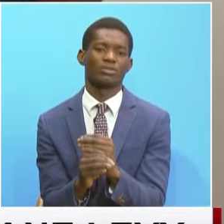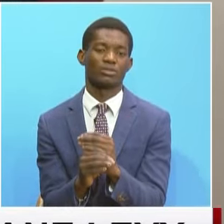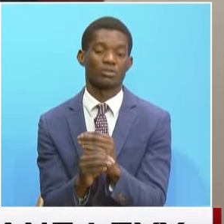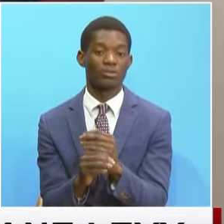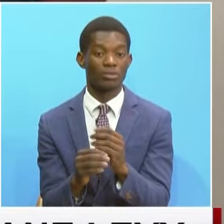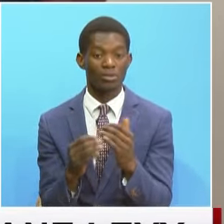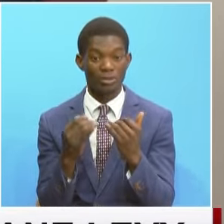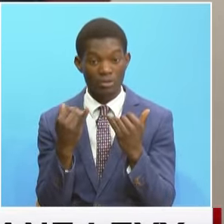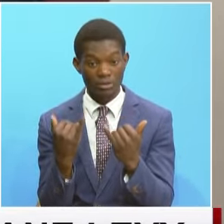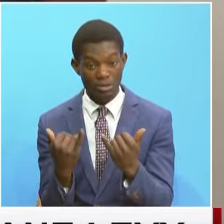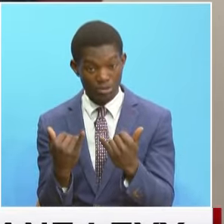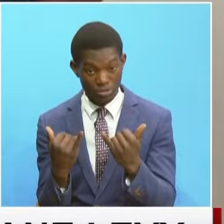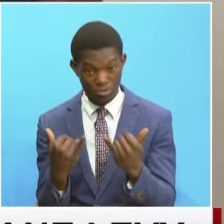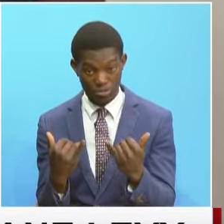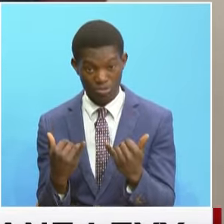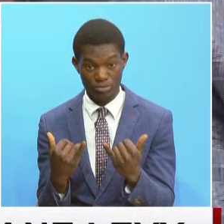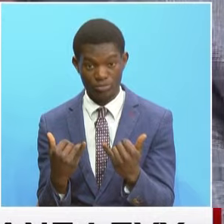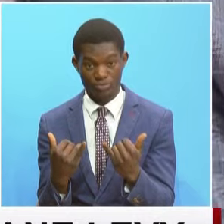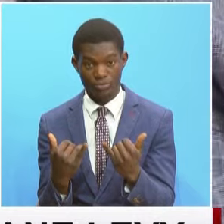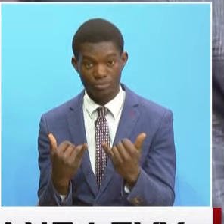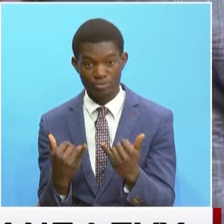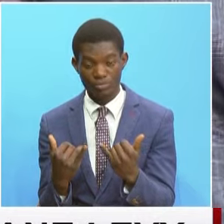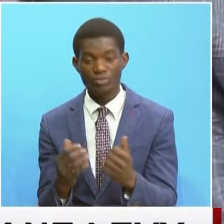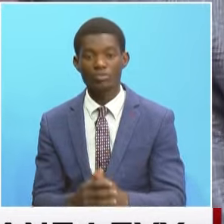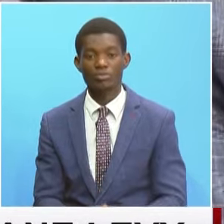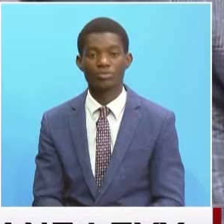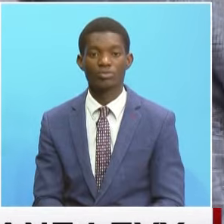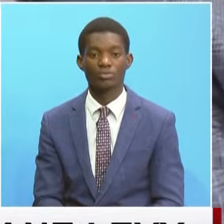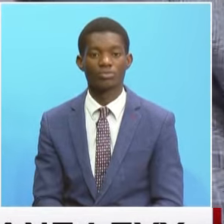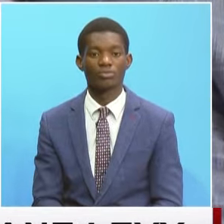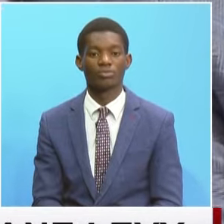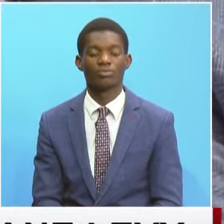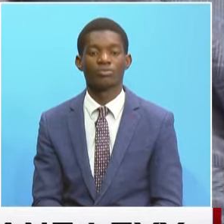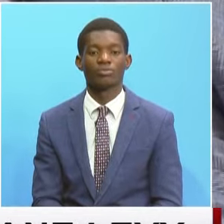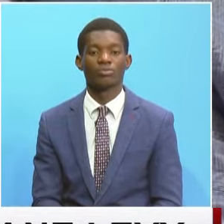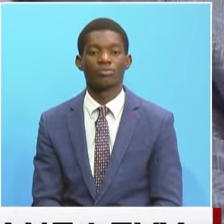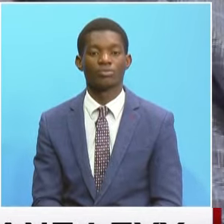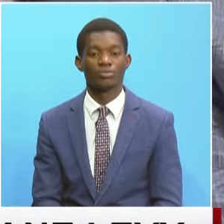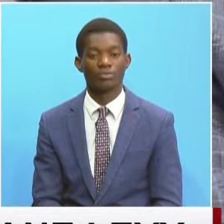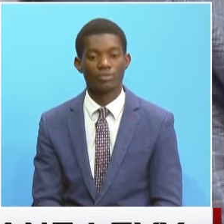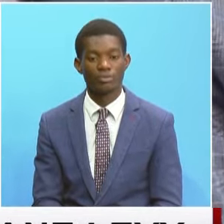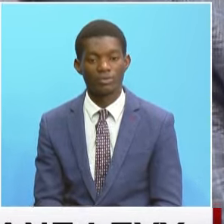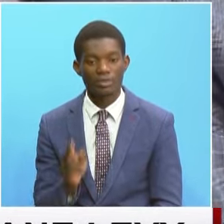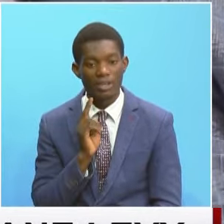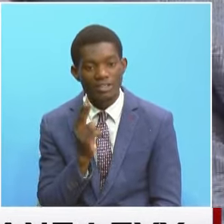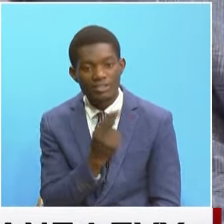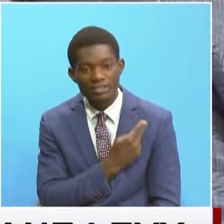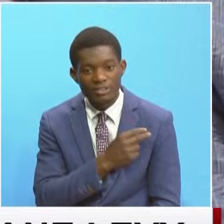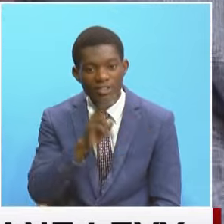the level we are moving, the rate we are moving. Because, honestly speaking, we are not going to remain on the 13